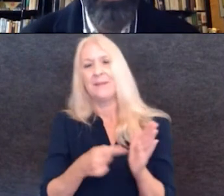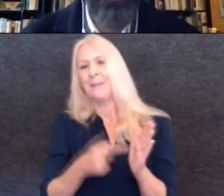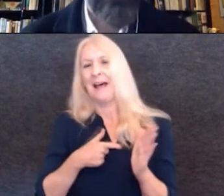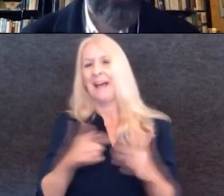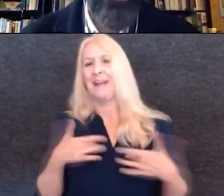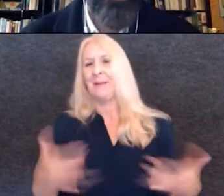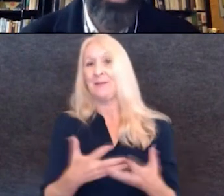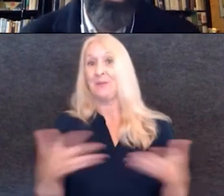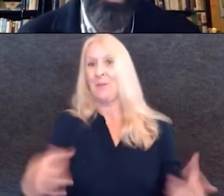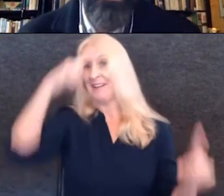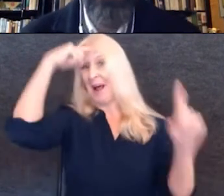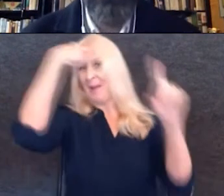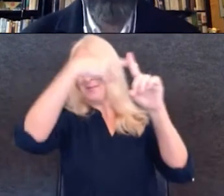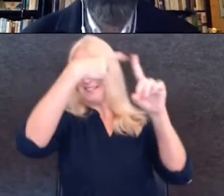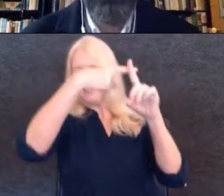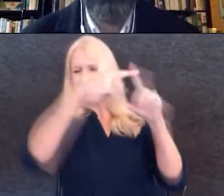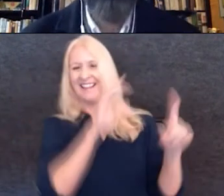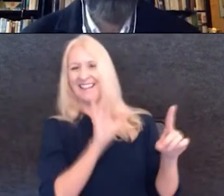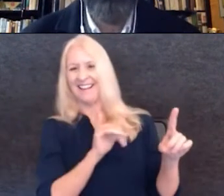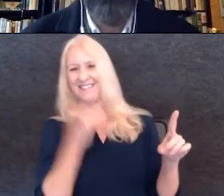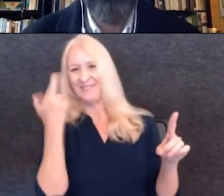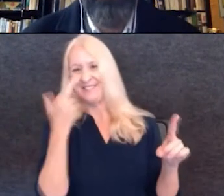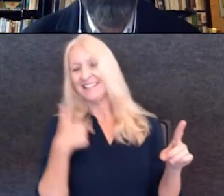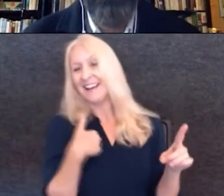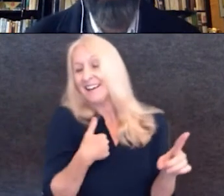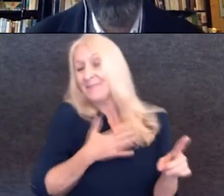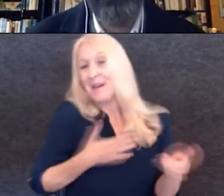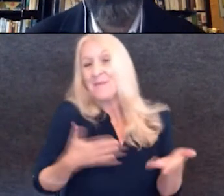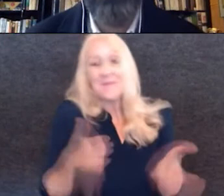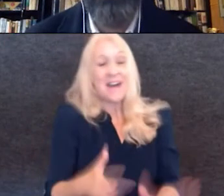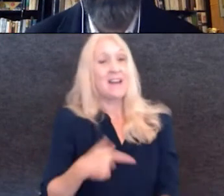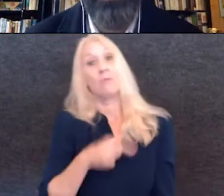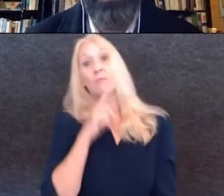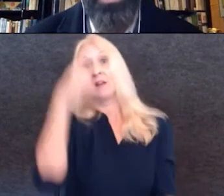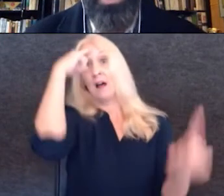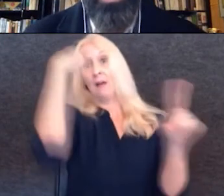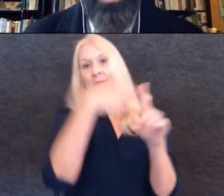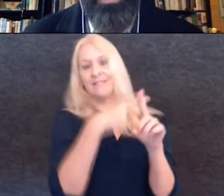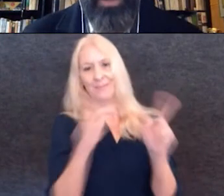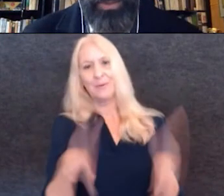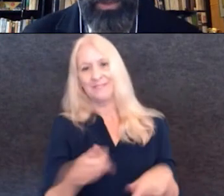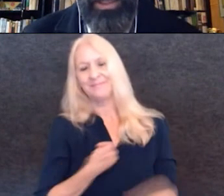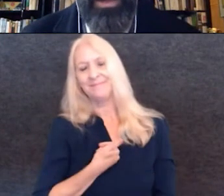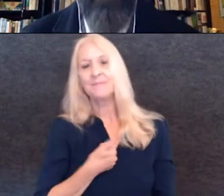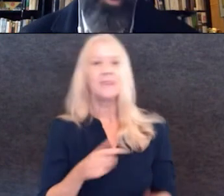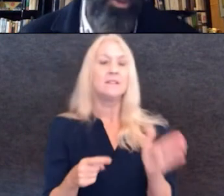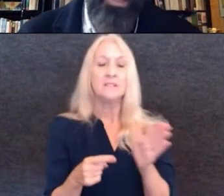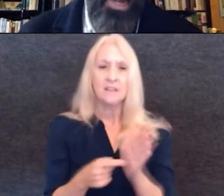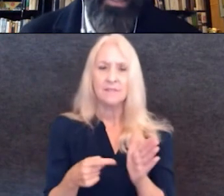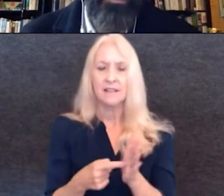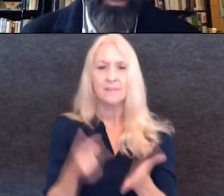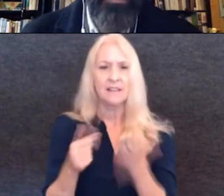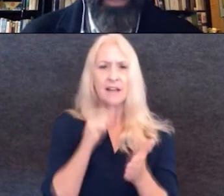You know, I think that's probably why I do what I do, is because I am an extremely optimistic person, and sometimes I might not necessarily